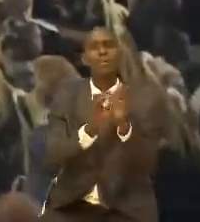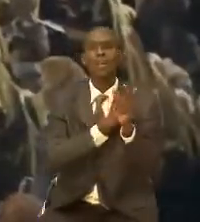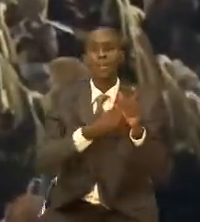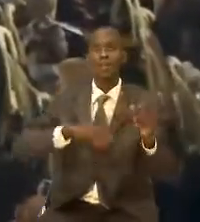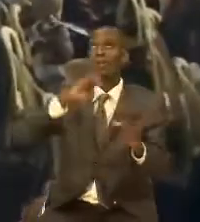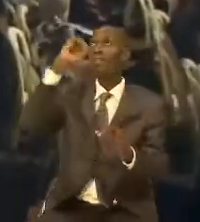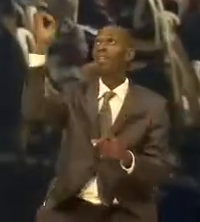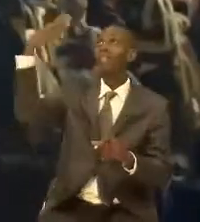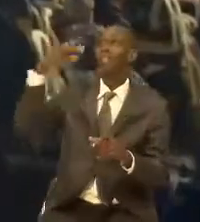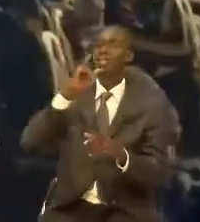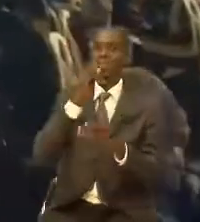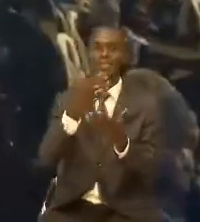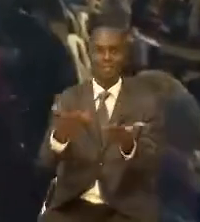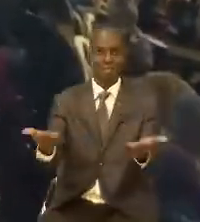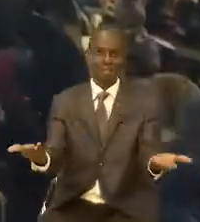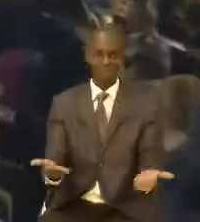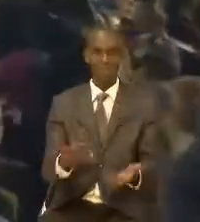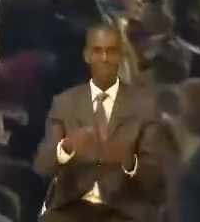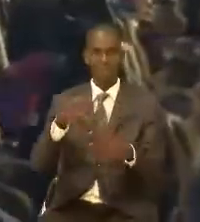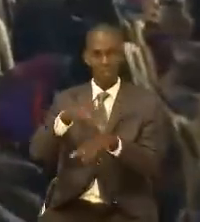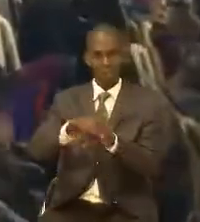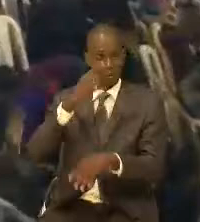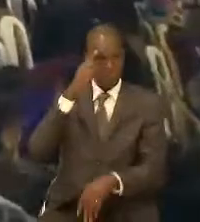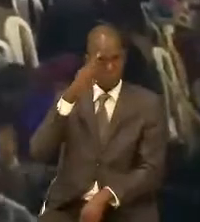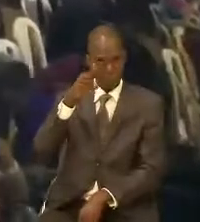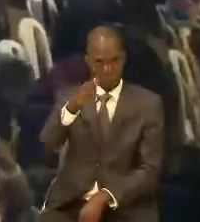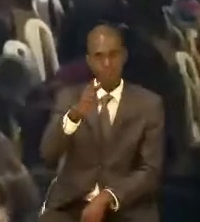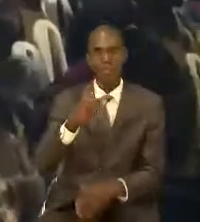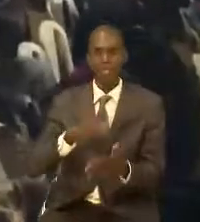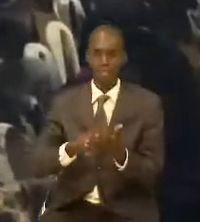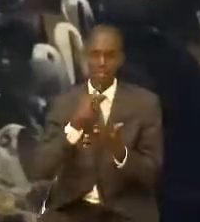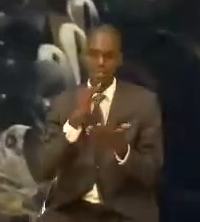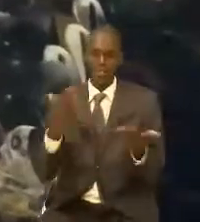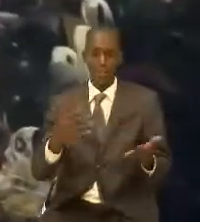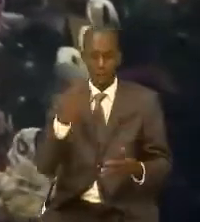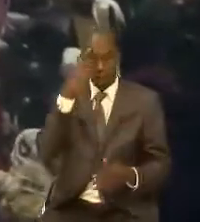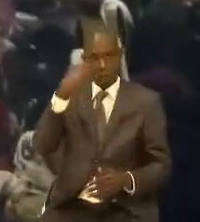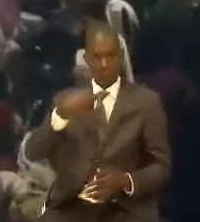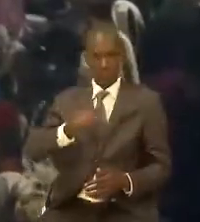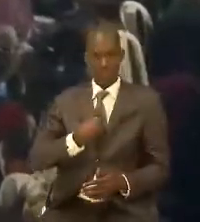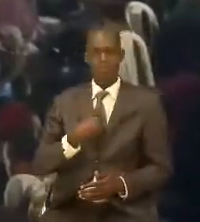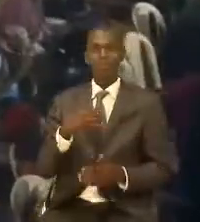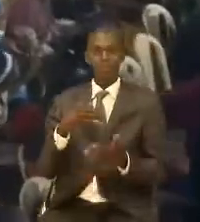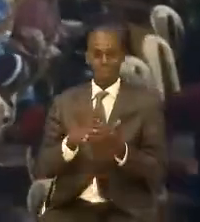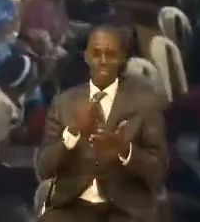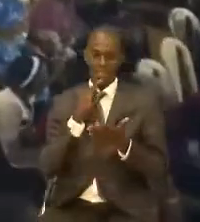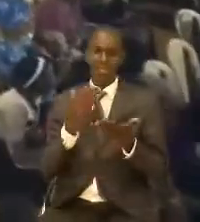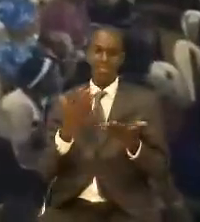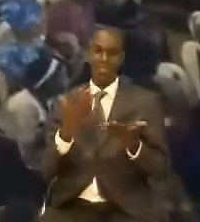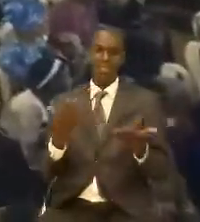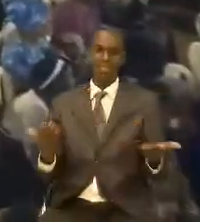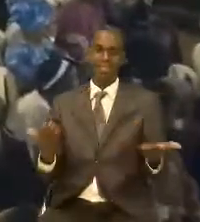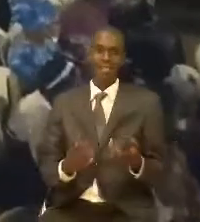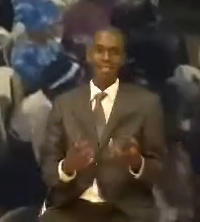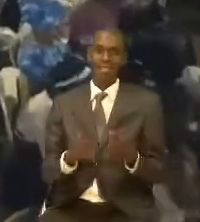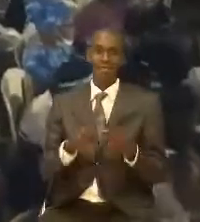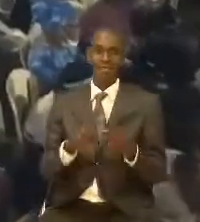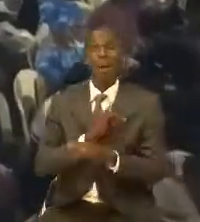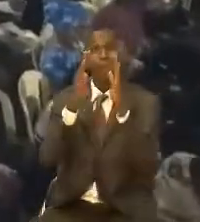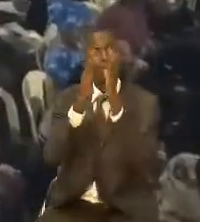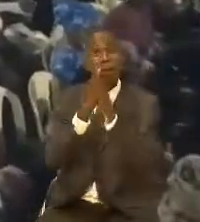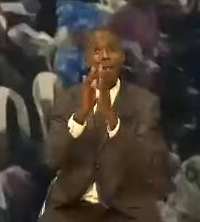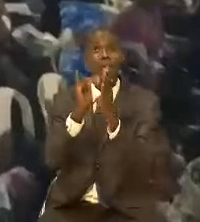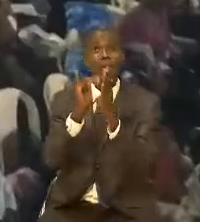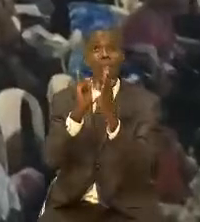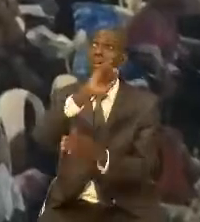tonight for you it's there tonight for me it's here tonight and i pray that that grace that